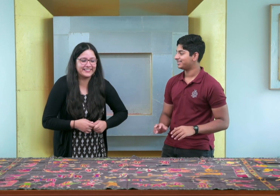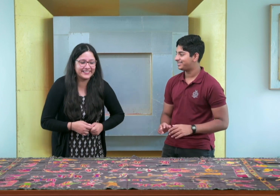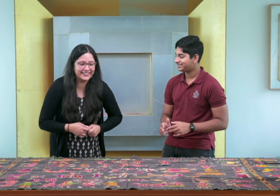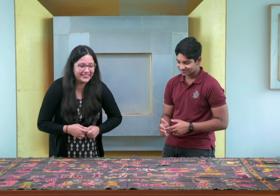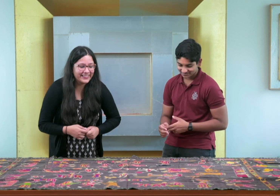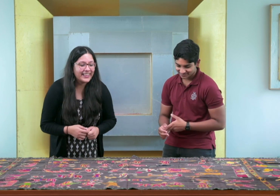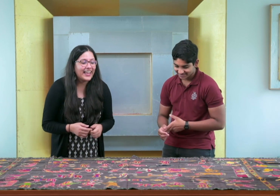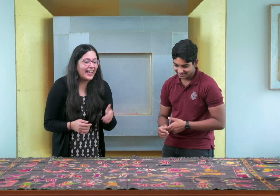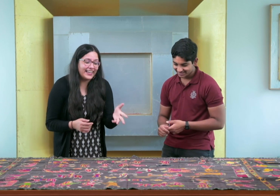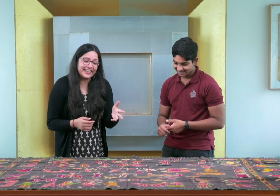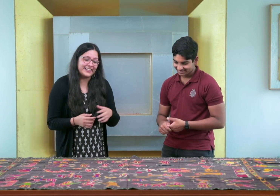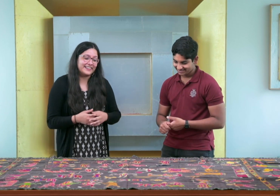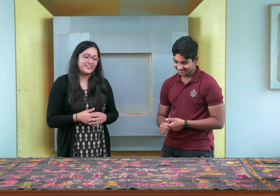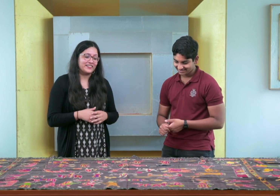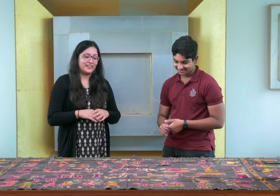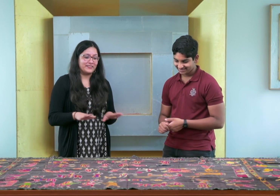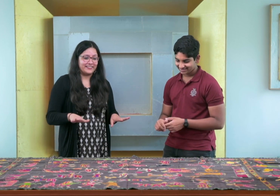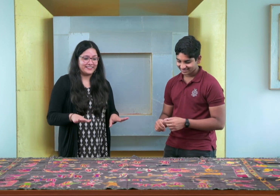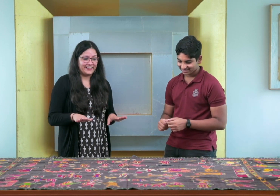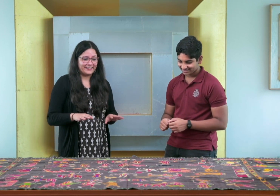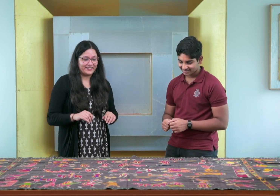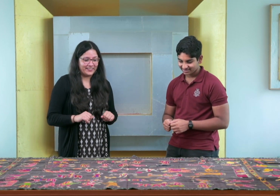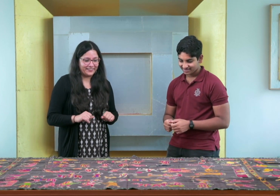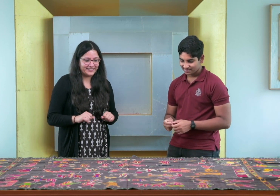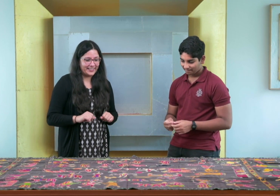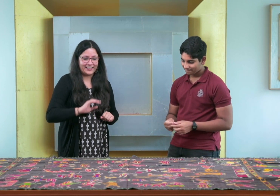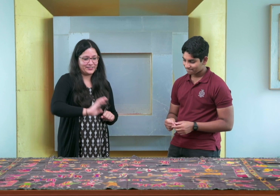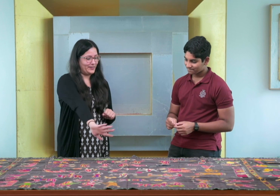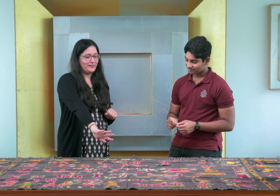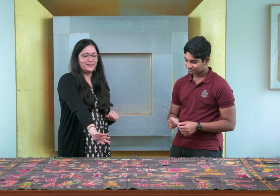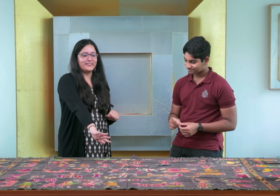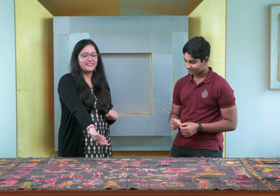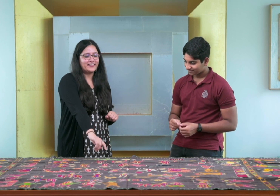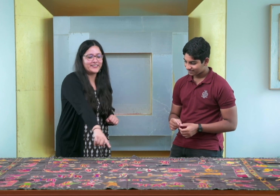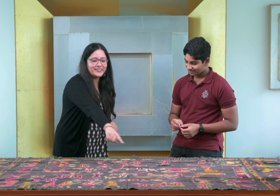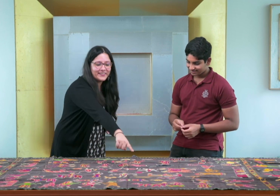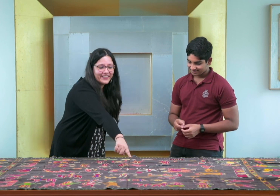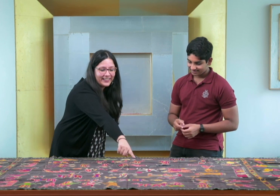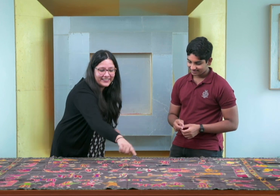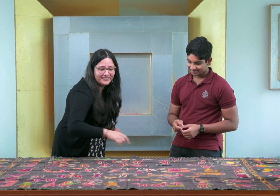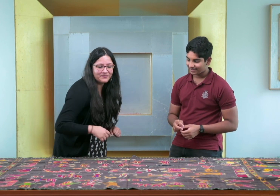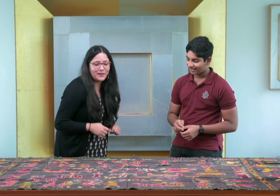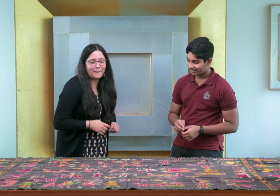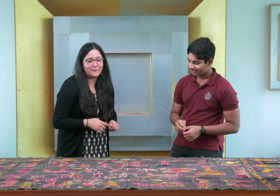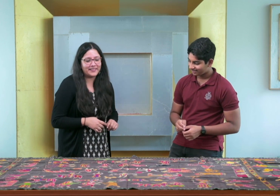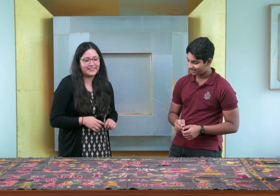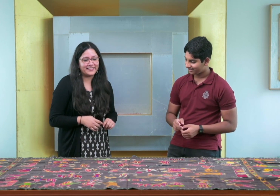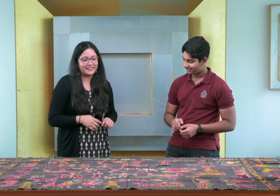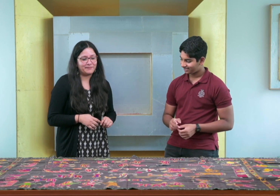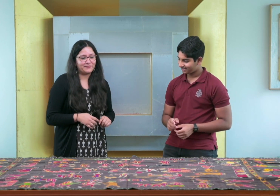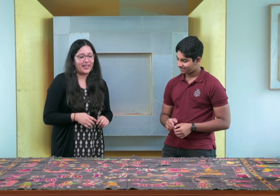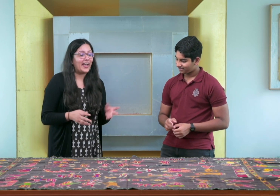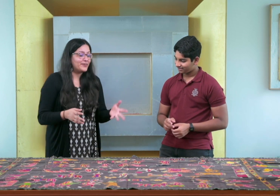here. I didn't think of the table tennis racket at all, I have to say. I just went brinjal, also because of the color. Yeah.